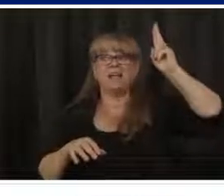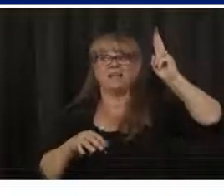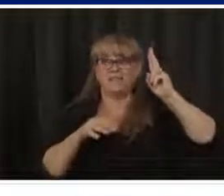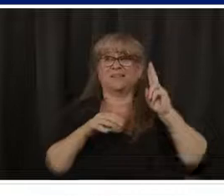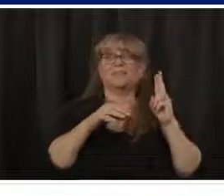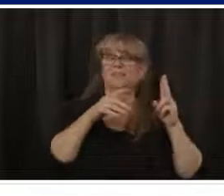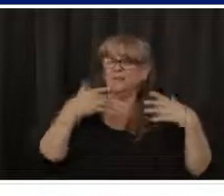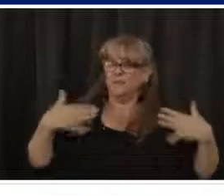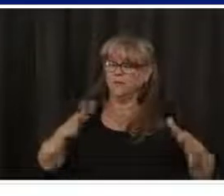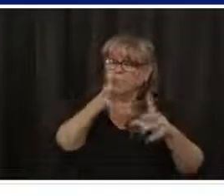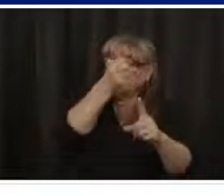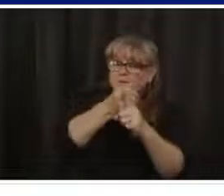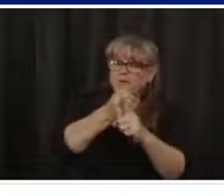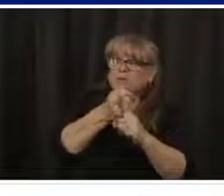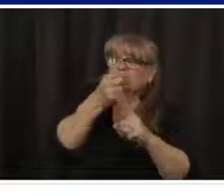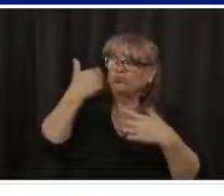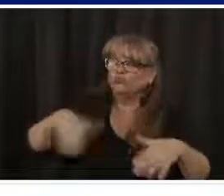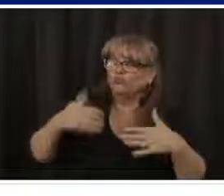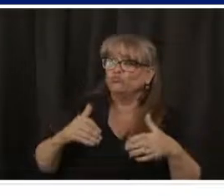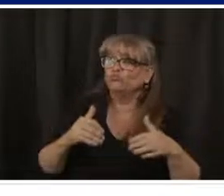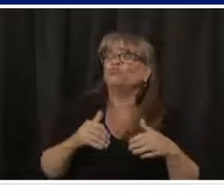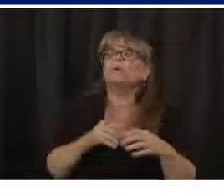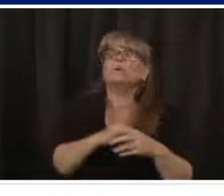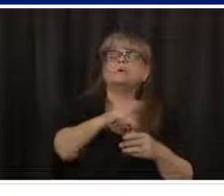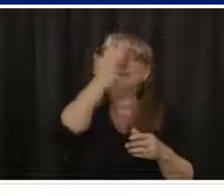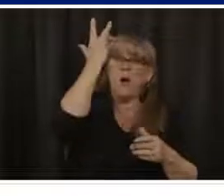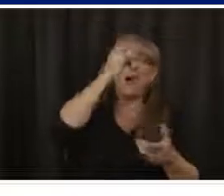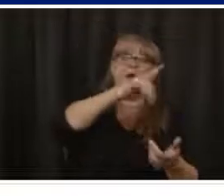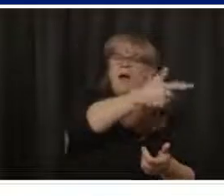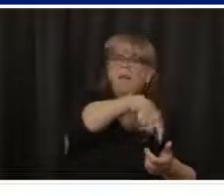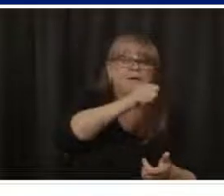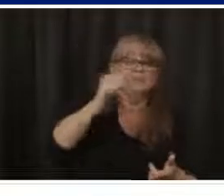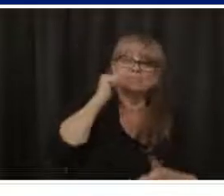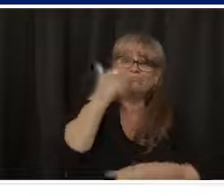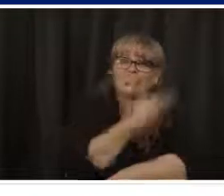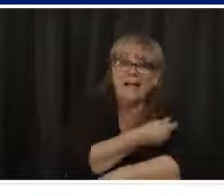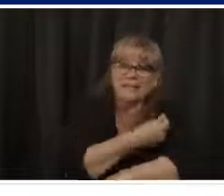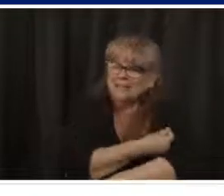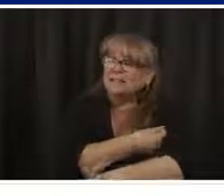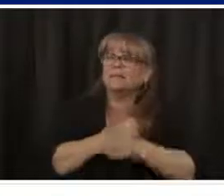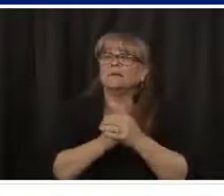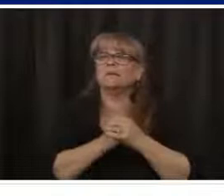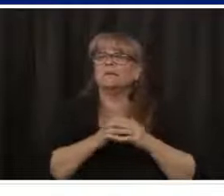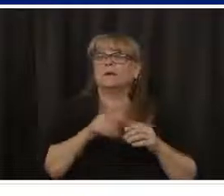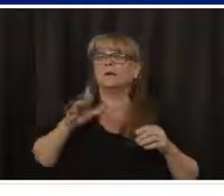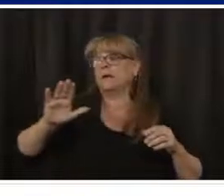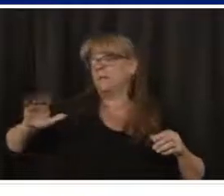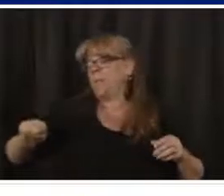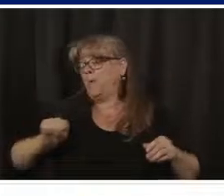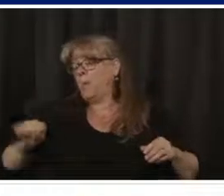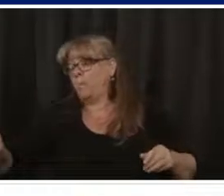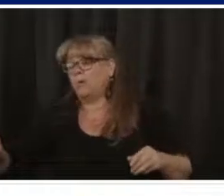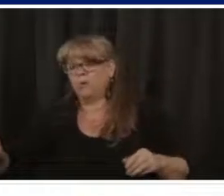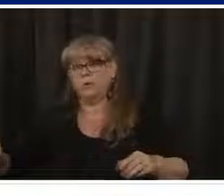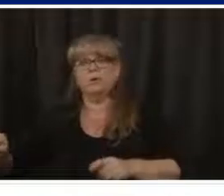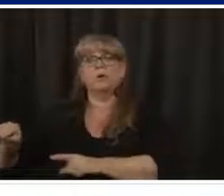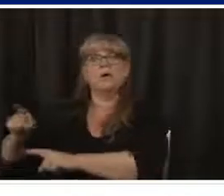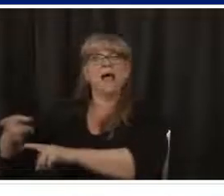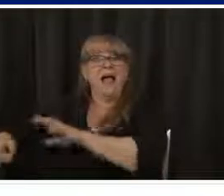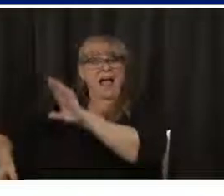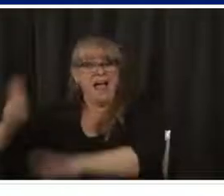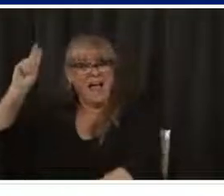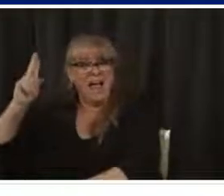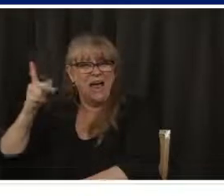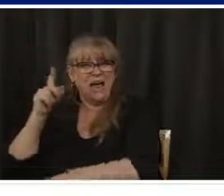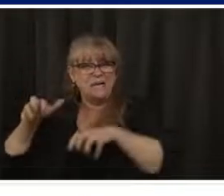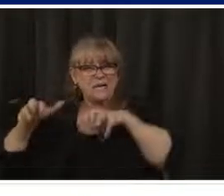also have these lower vaccination rates. And then in the bottom right-hand corner, you see our counties in the state that have high vaccination rates who are also